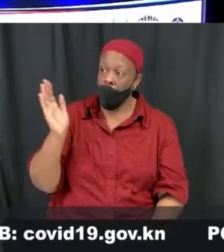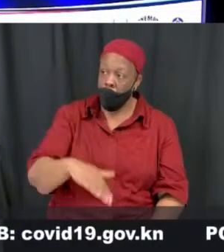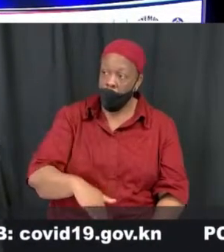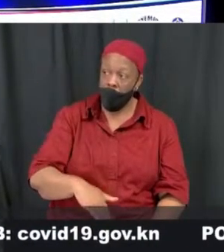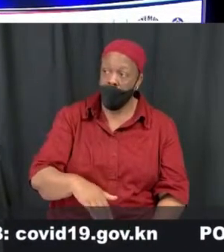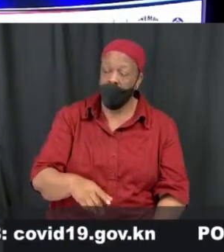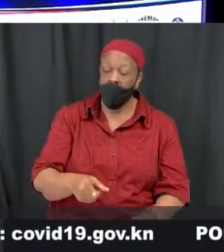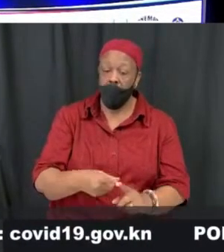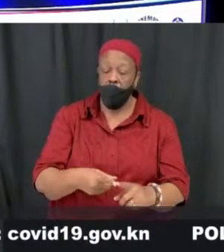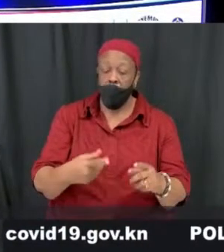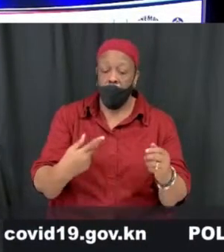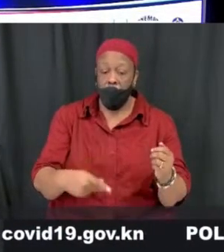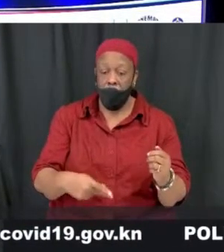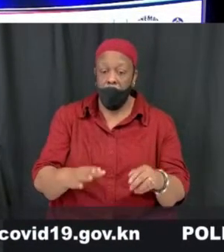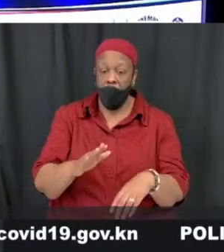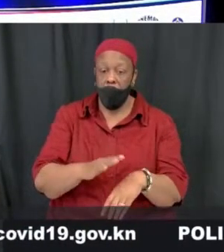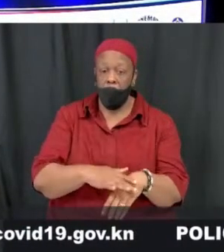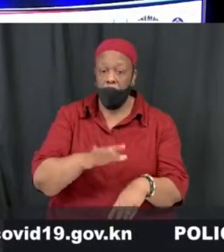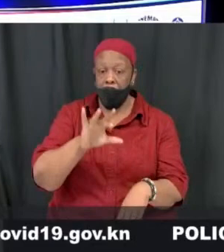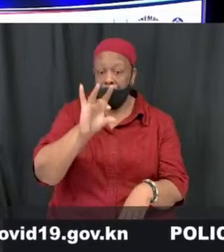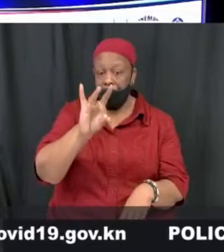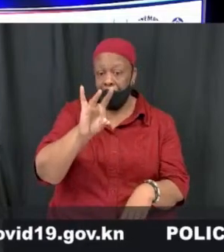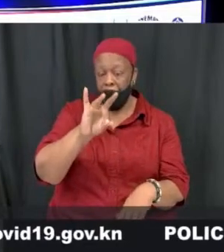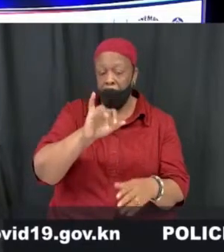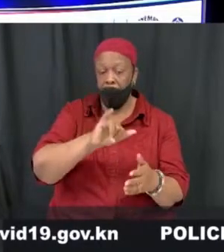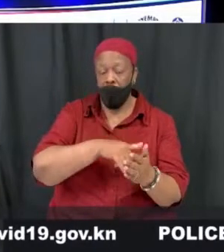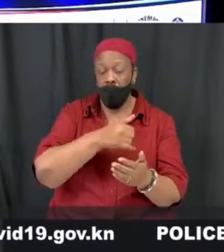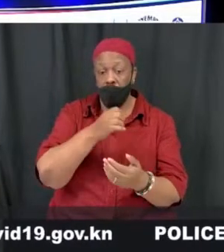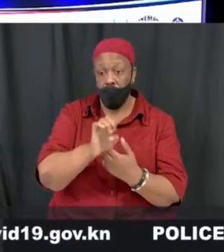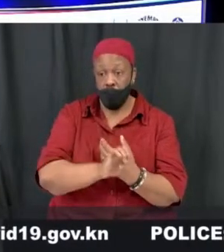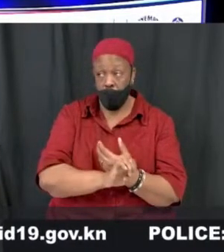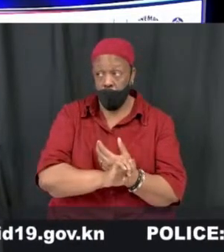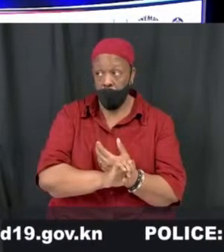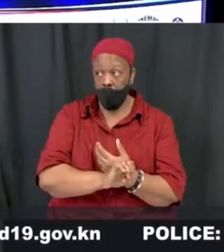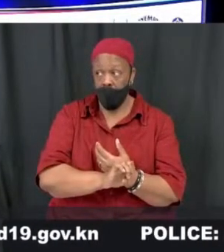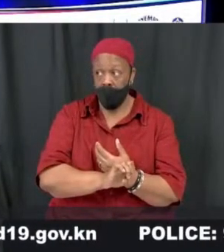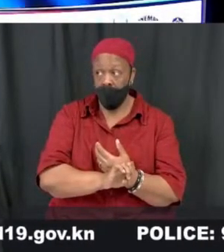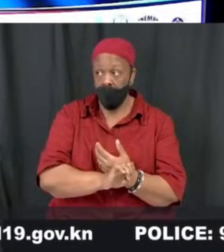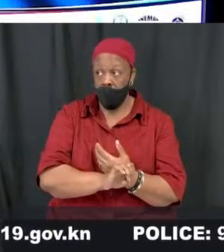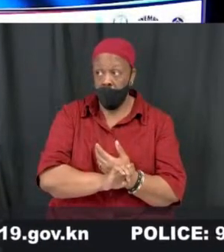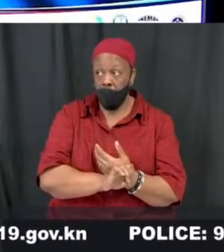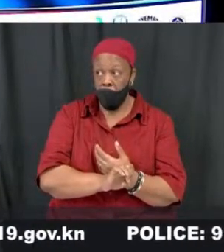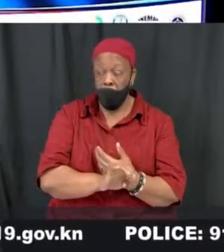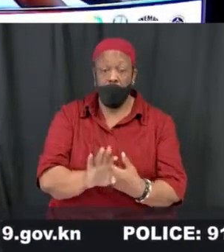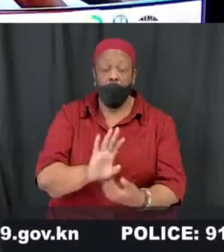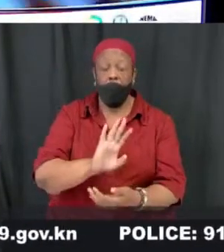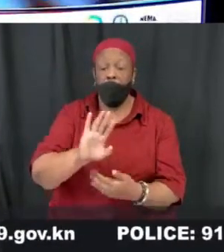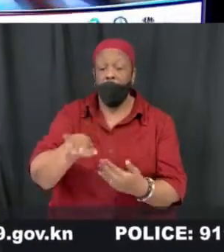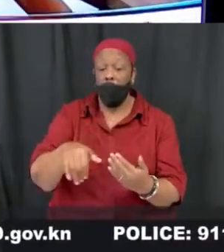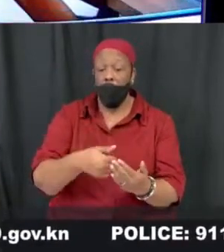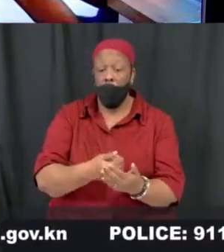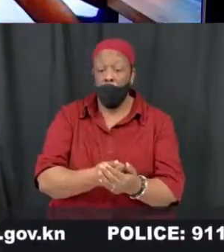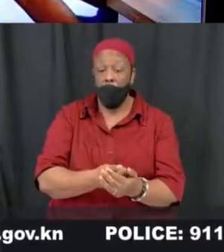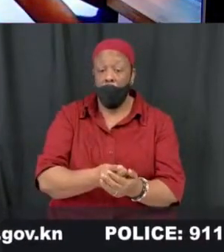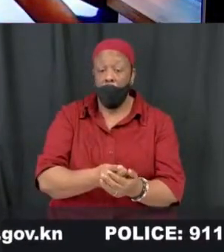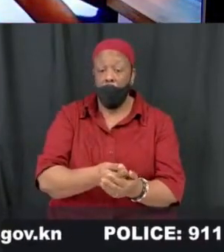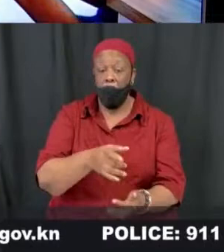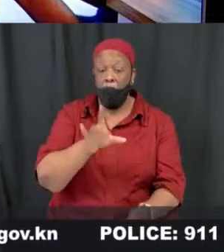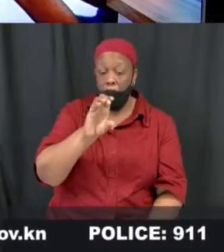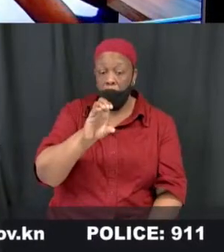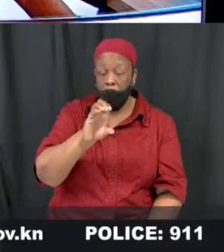of June. Let me just reassure you that all 800 passengers on these